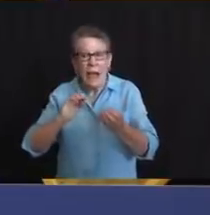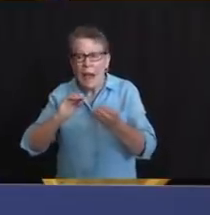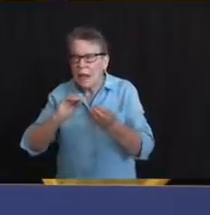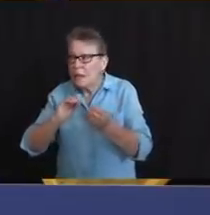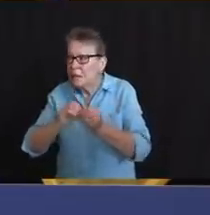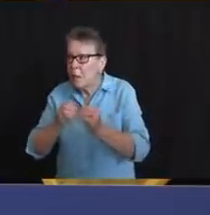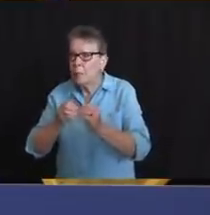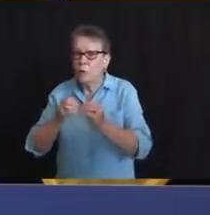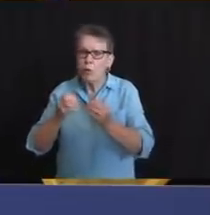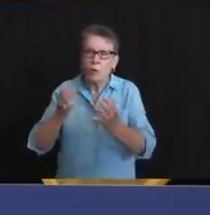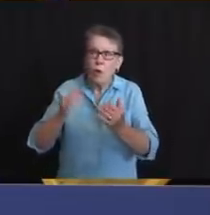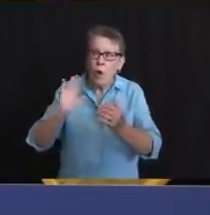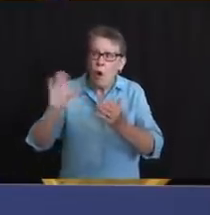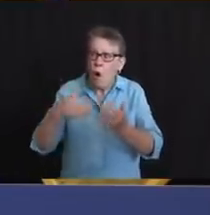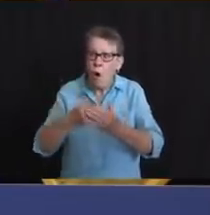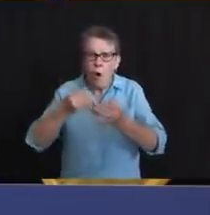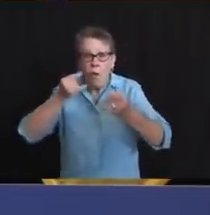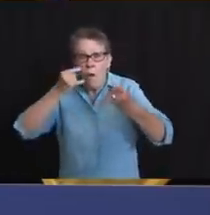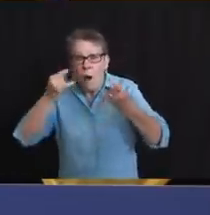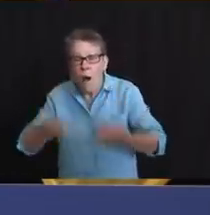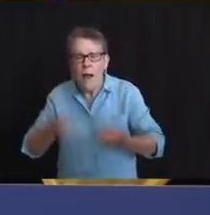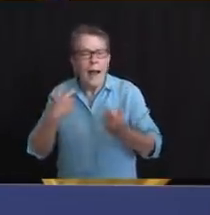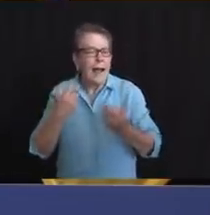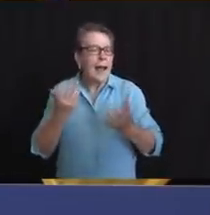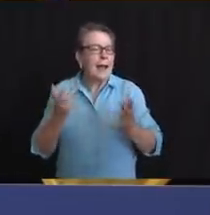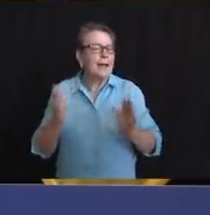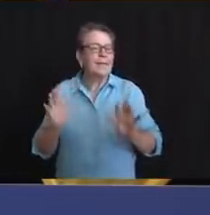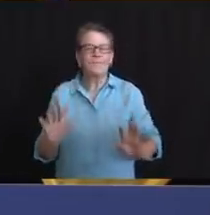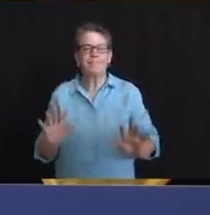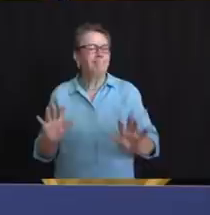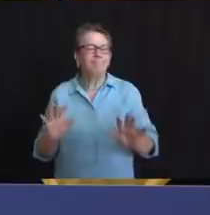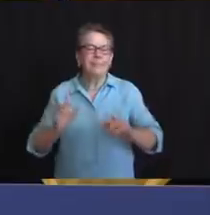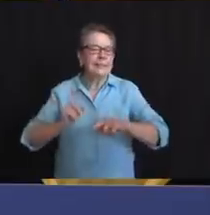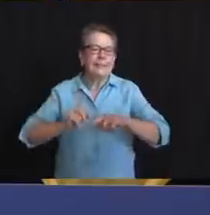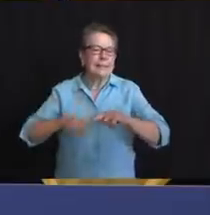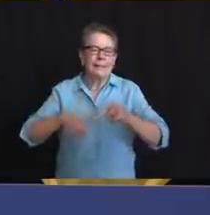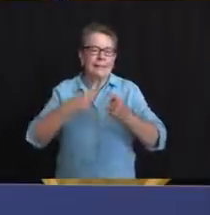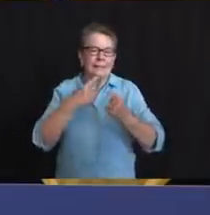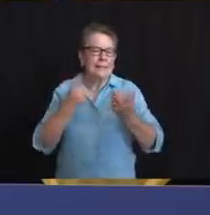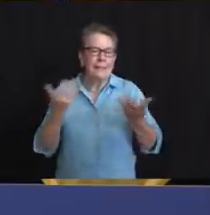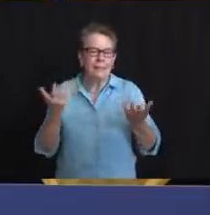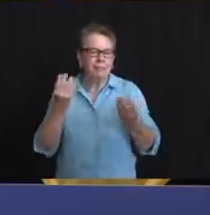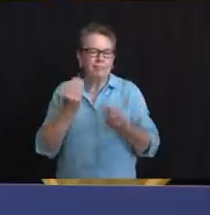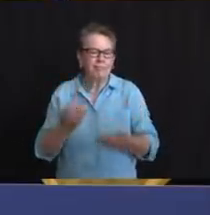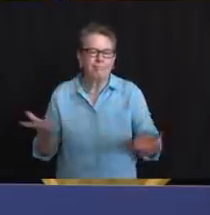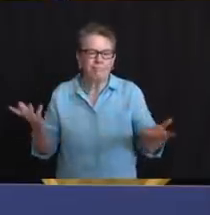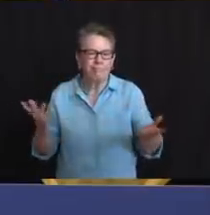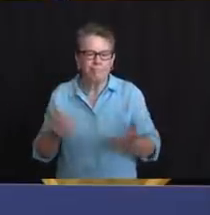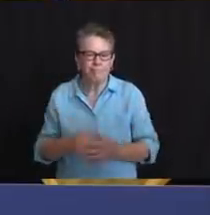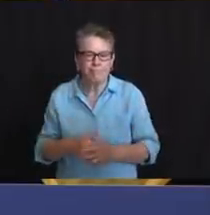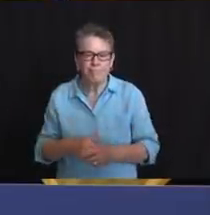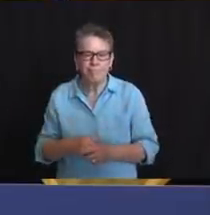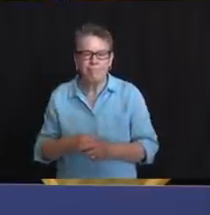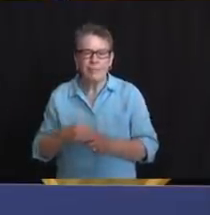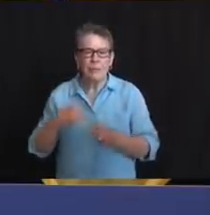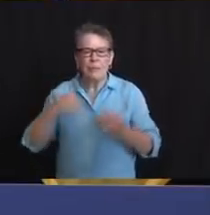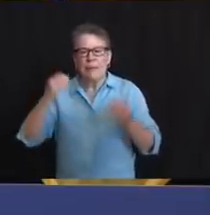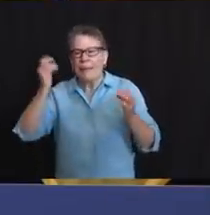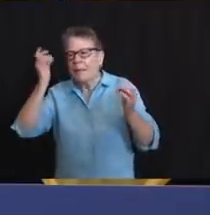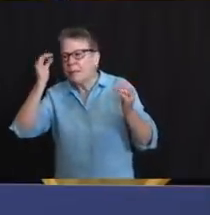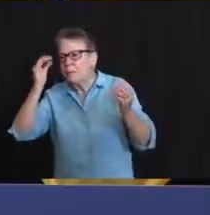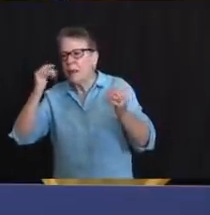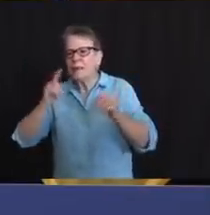can predict the daily take-up will be, particularly of first doses, because that tells you if